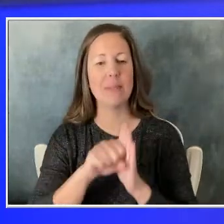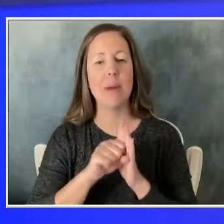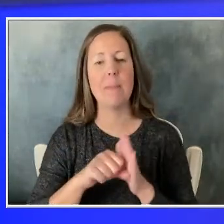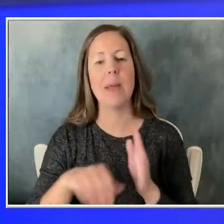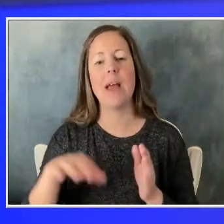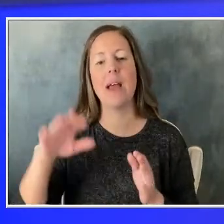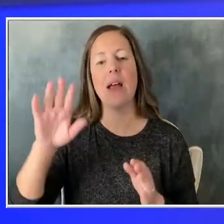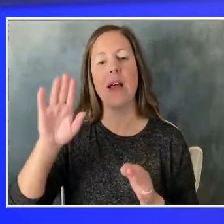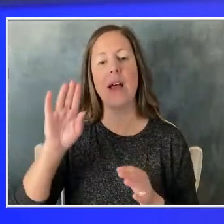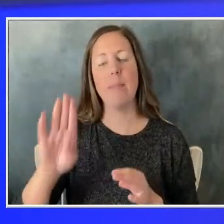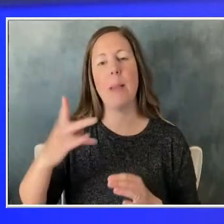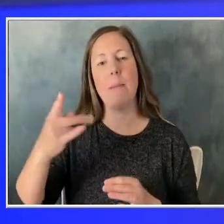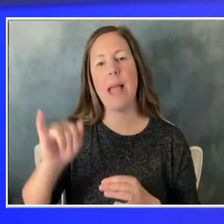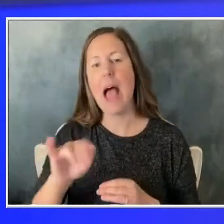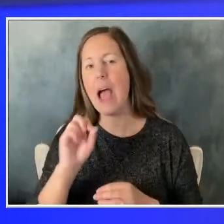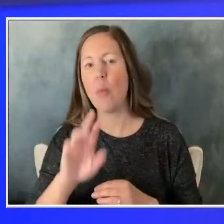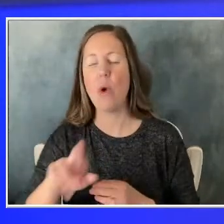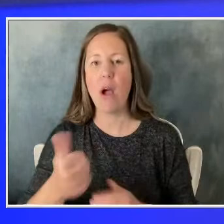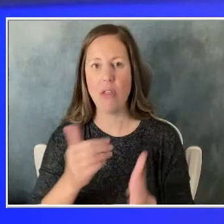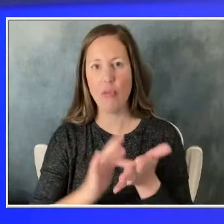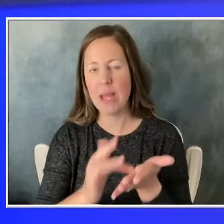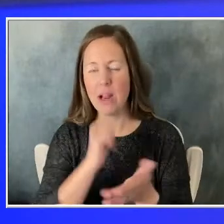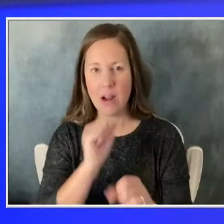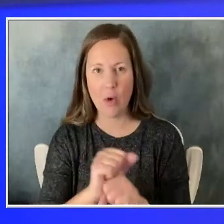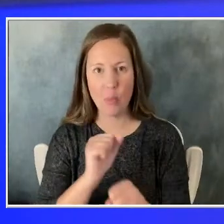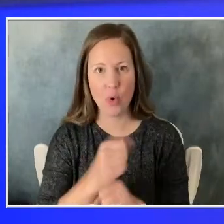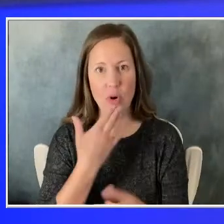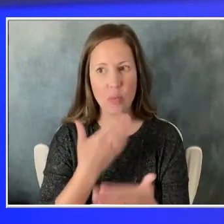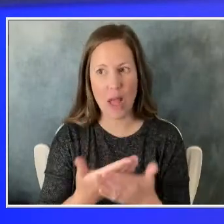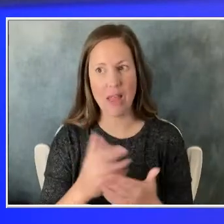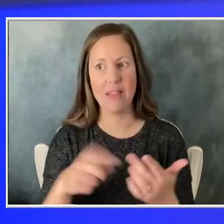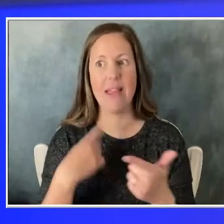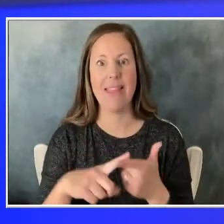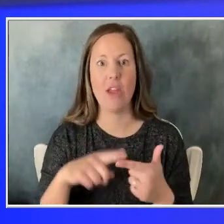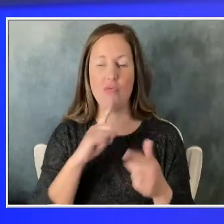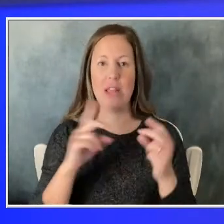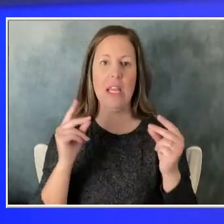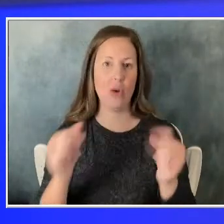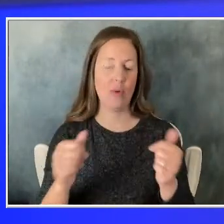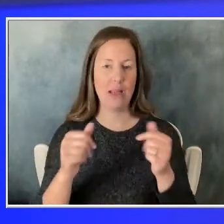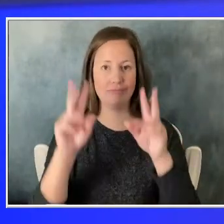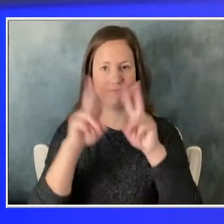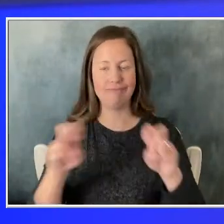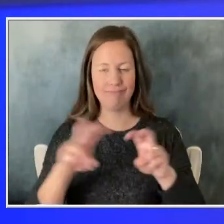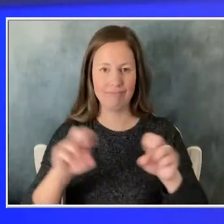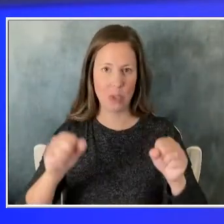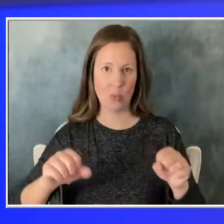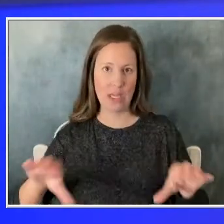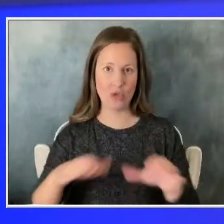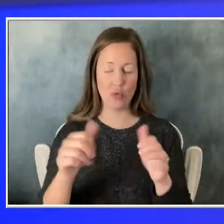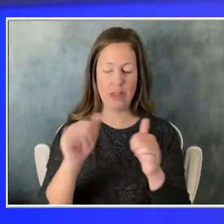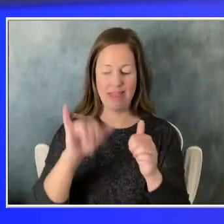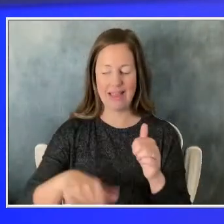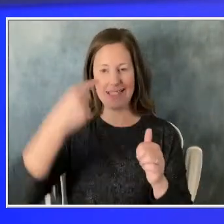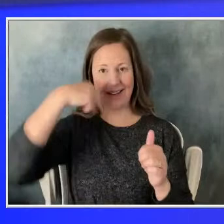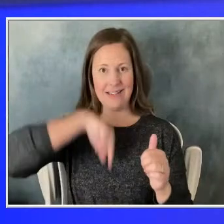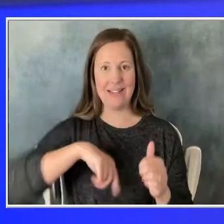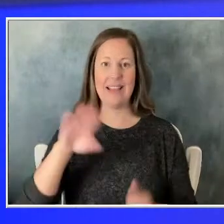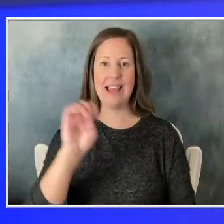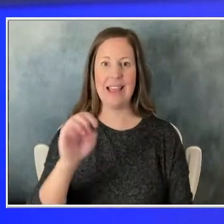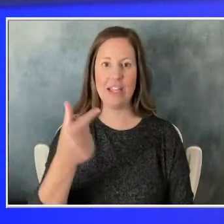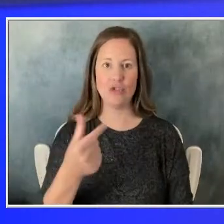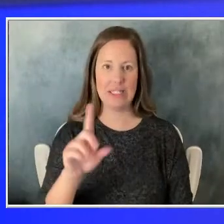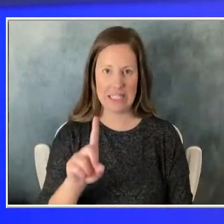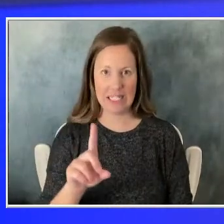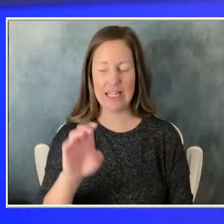not work well, there is a very quick assessment you can do, which is endoscopy, we call it EGD, to talk to your